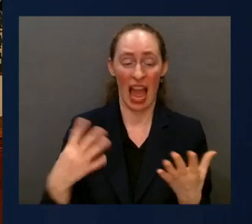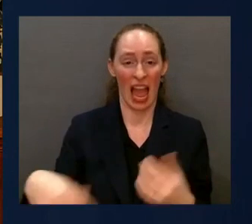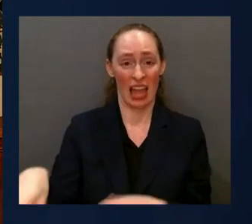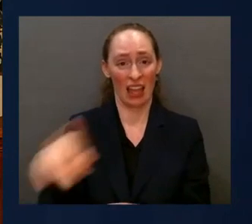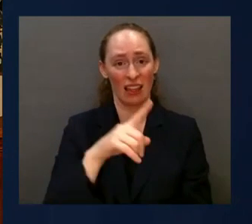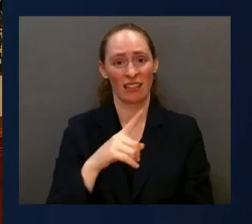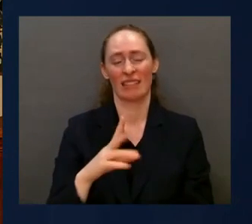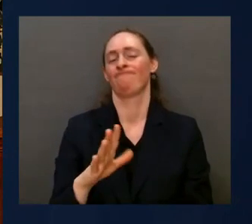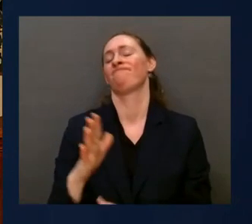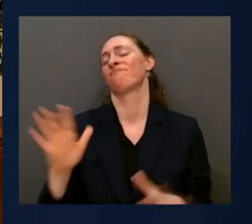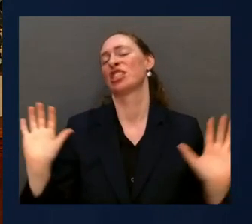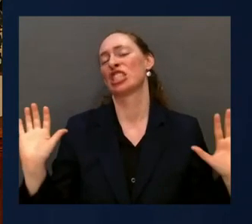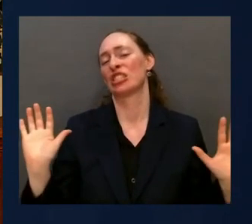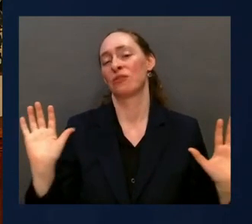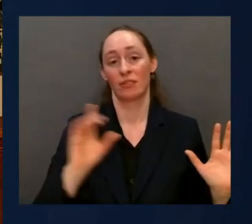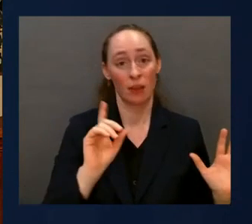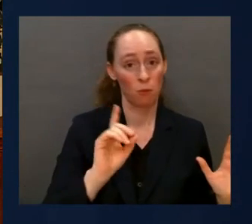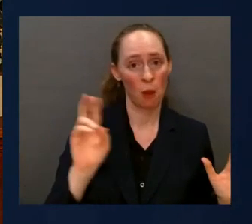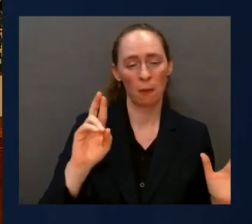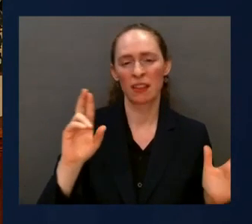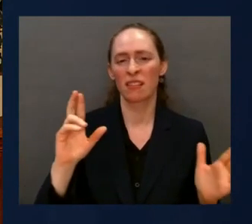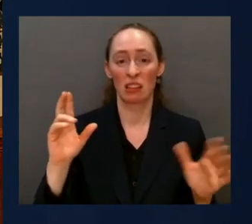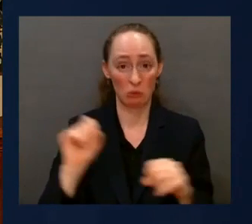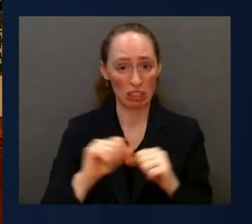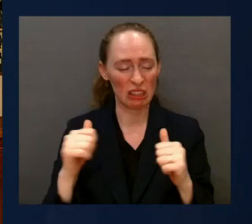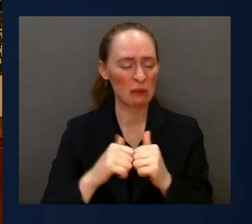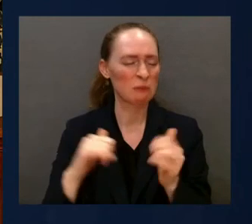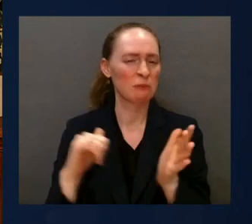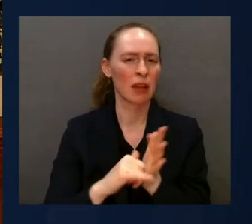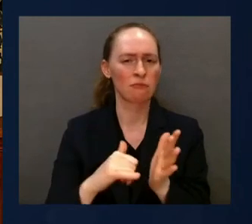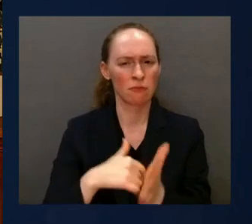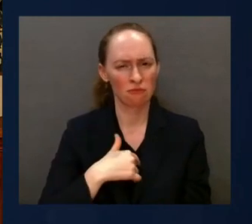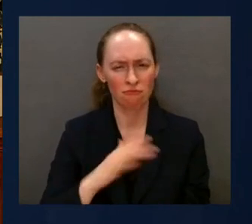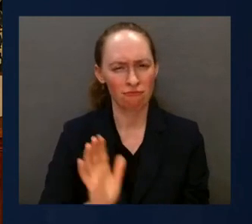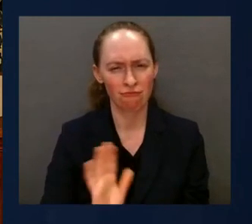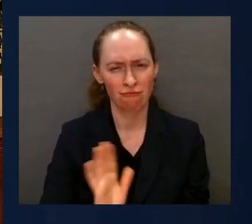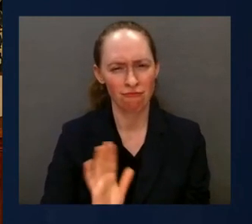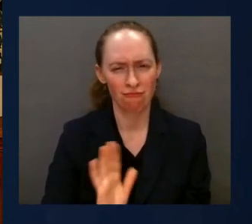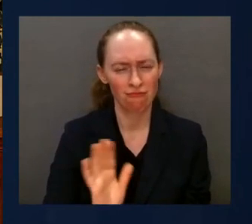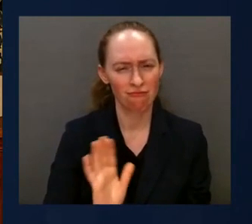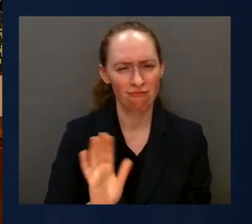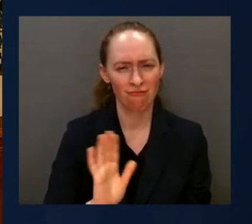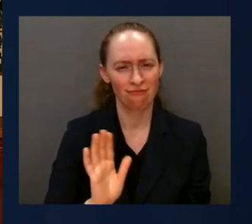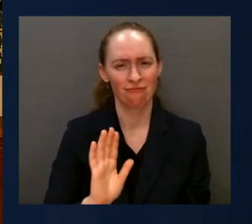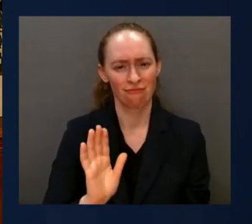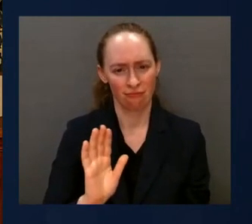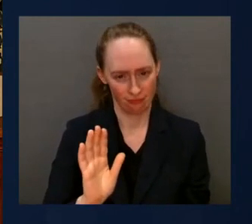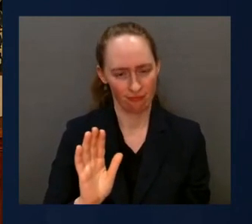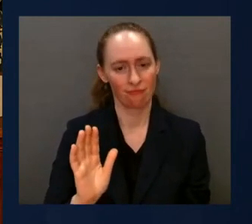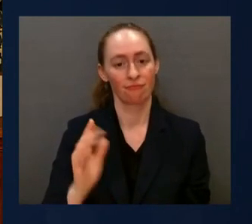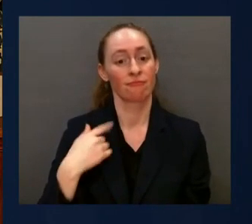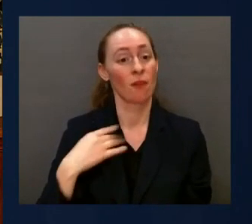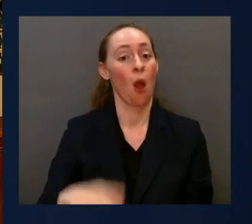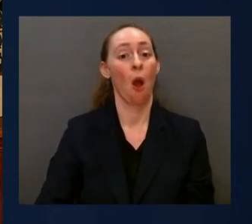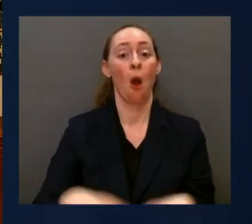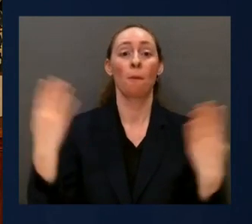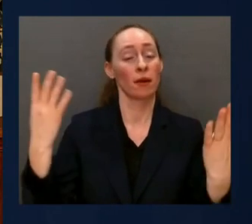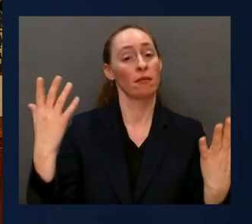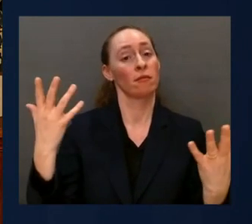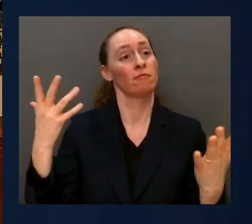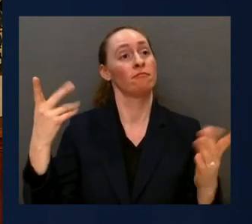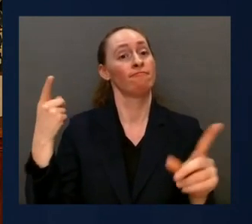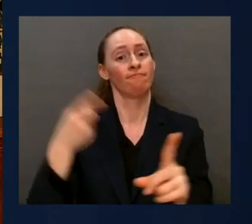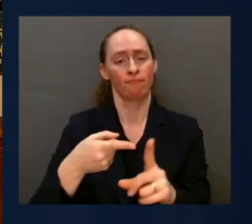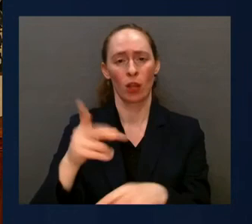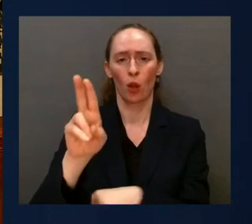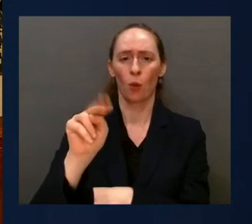why a year ago I offered a unity agenda to the nation as I stood here. We made real progress together. We passed the law making it easy for